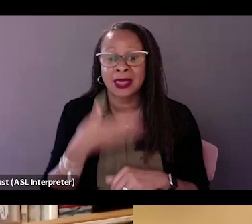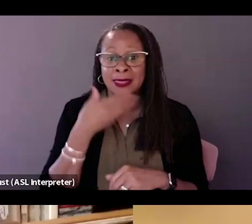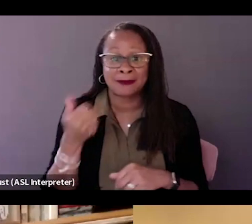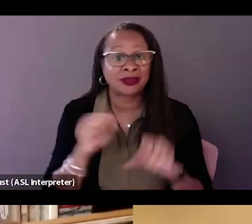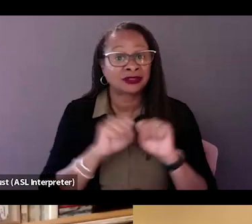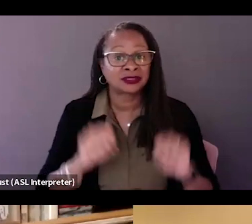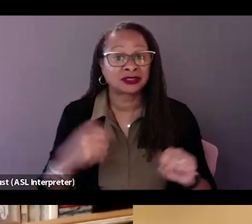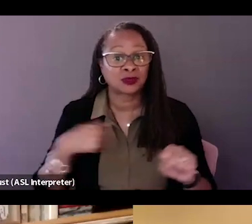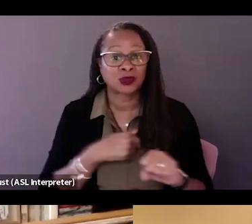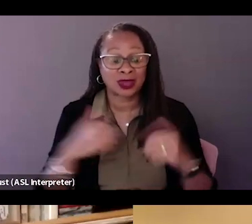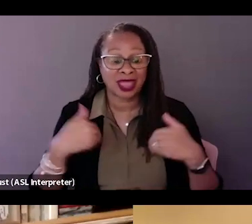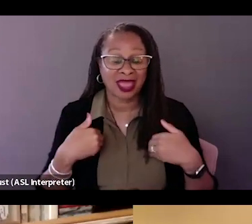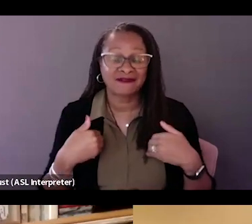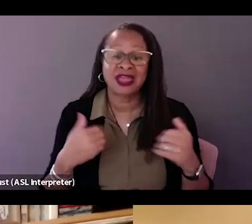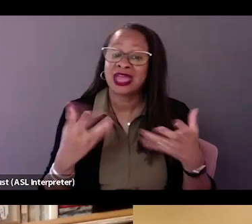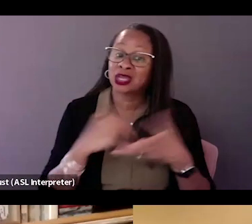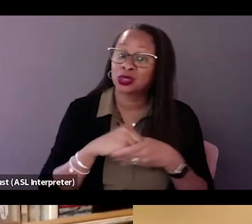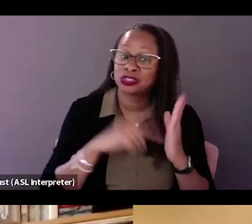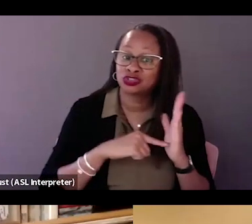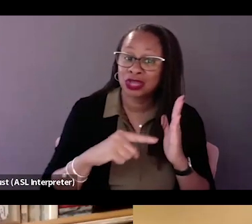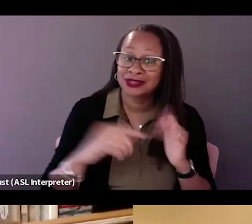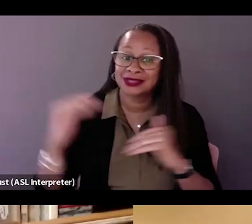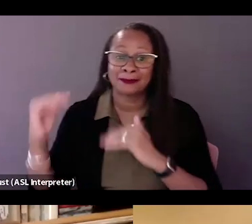have of checks and balances and opportunities,